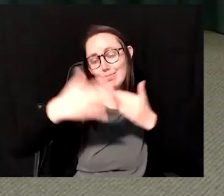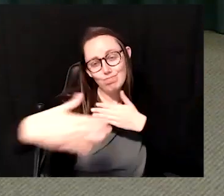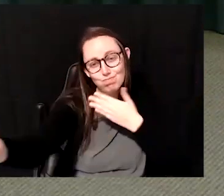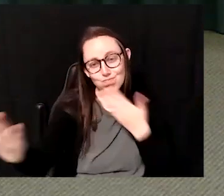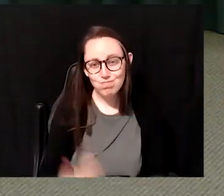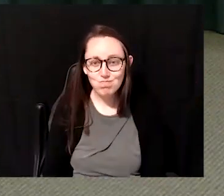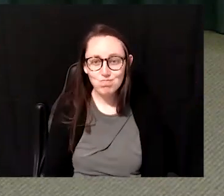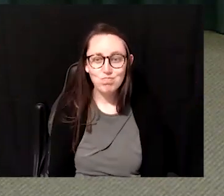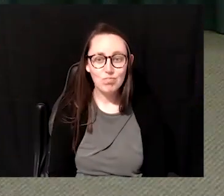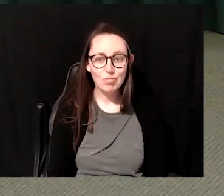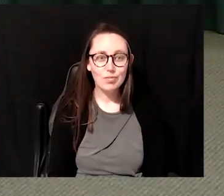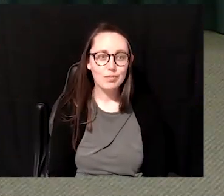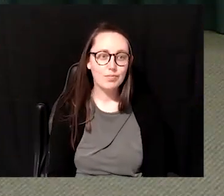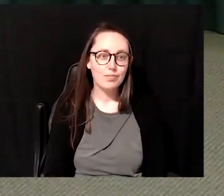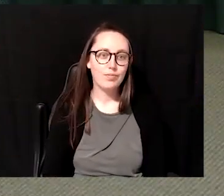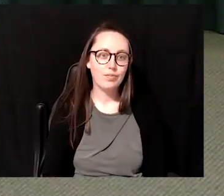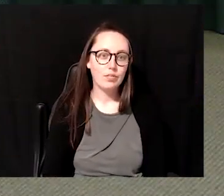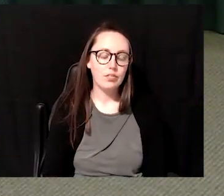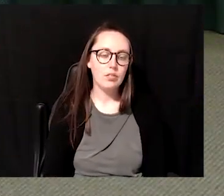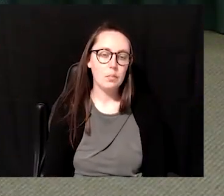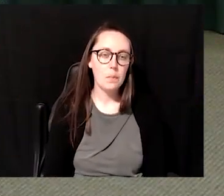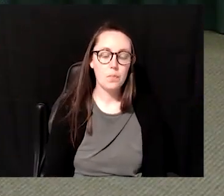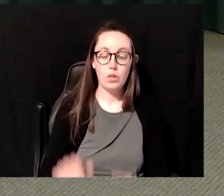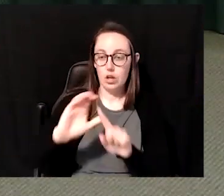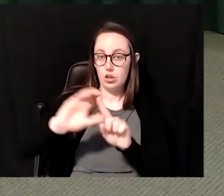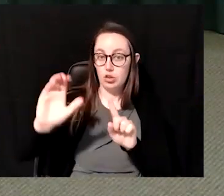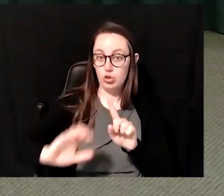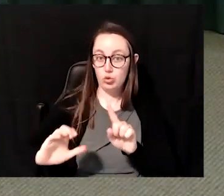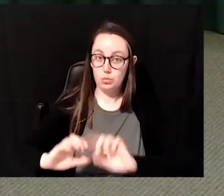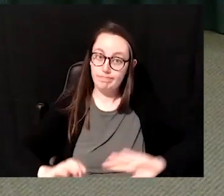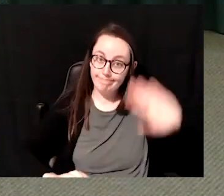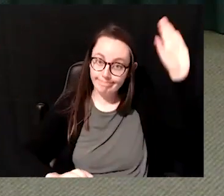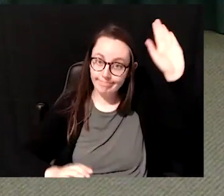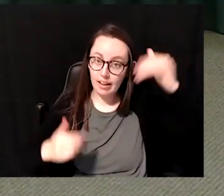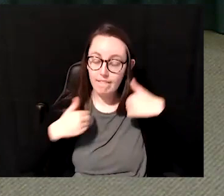you else uh no one hand on Zoom dick